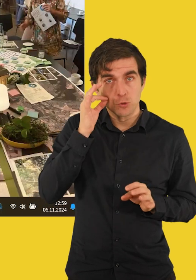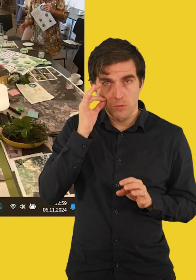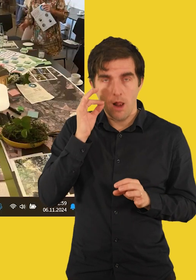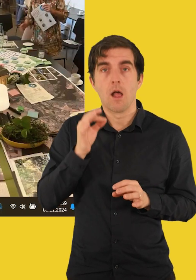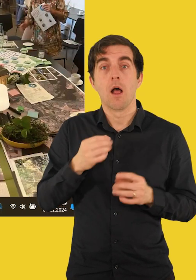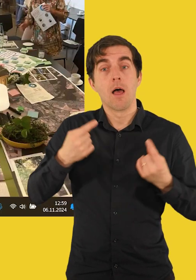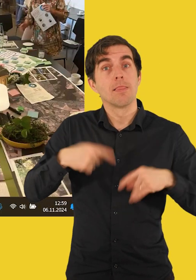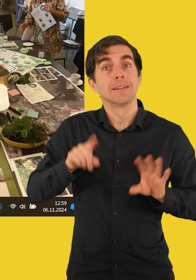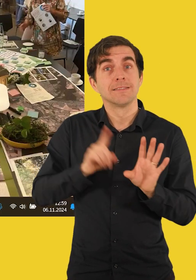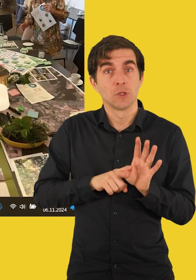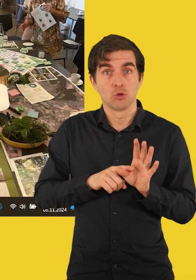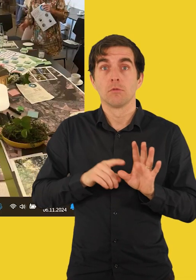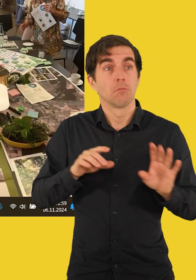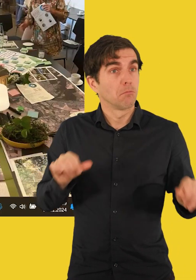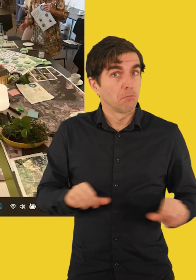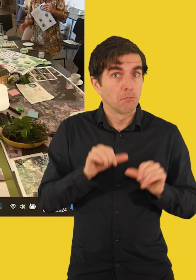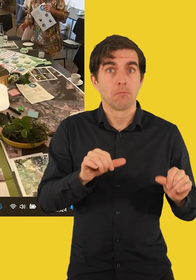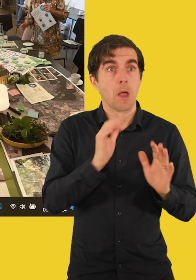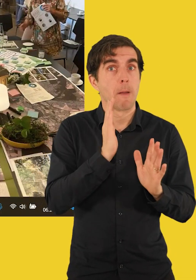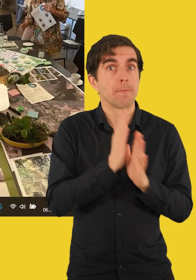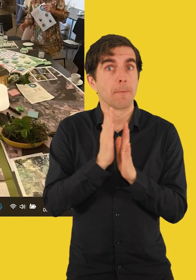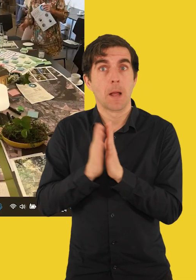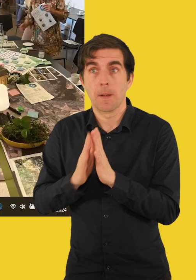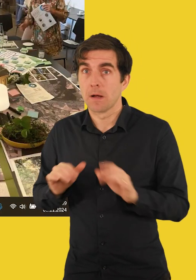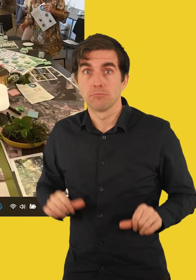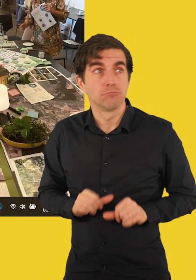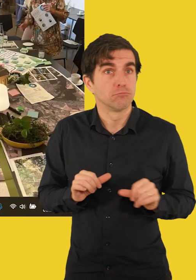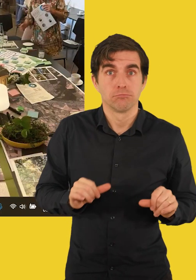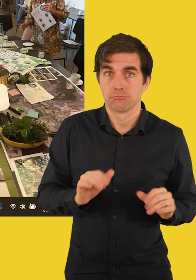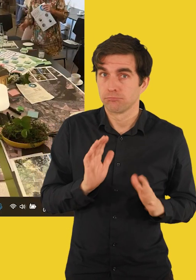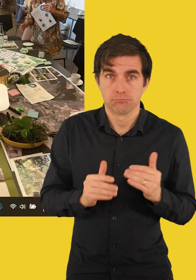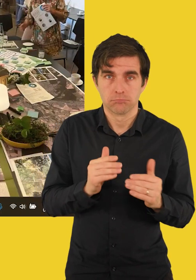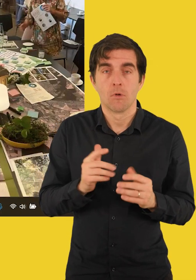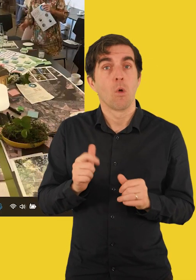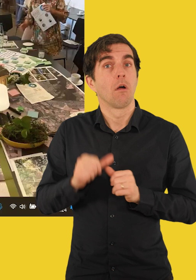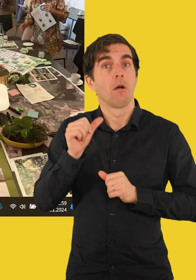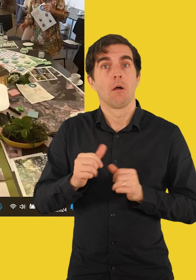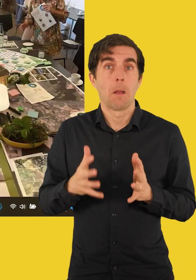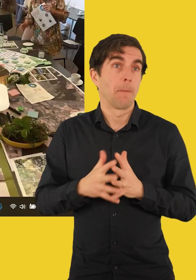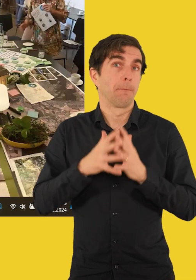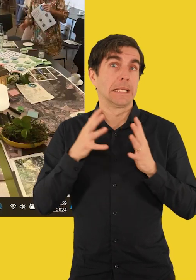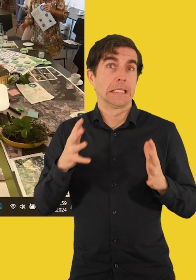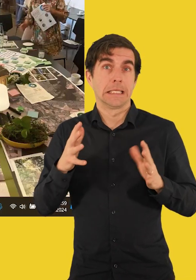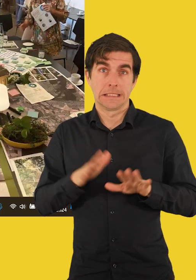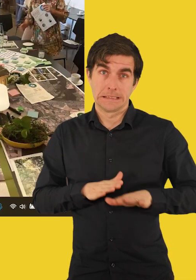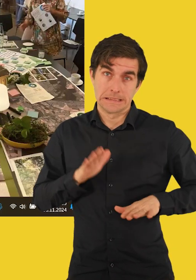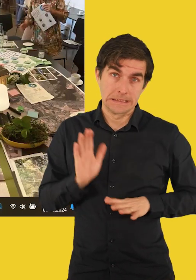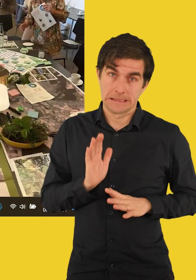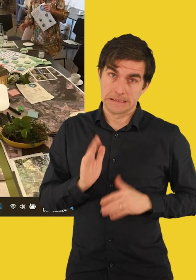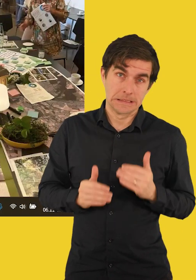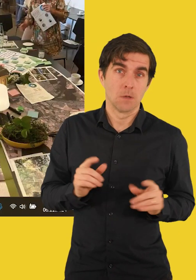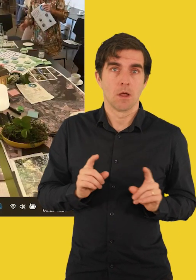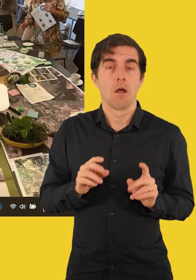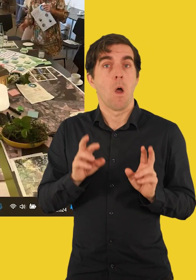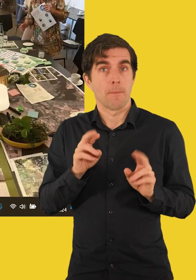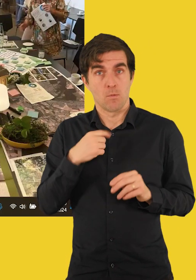council. And as of this year, they are also passed. So the biggest step is taken,